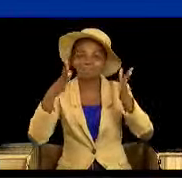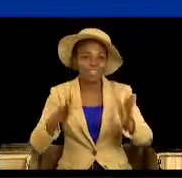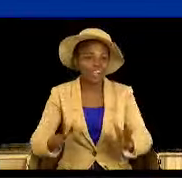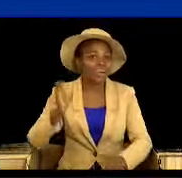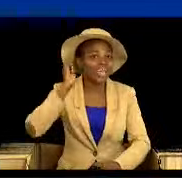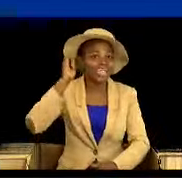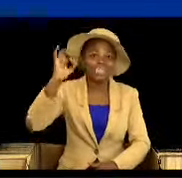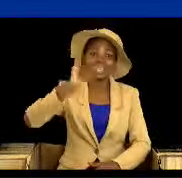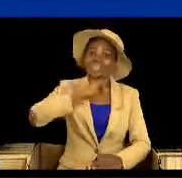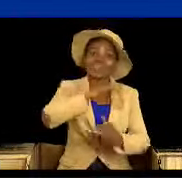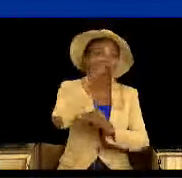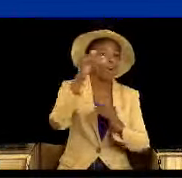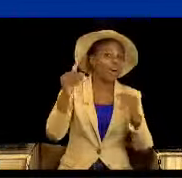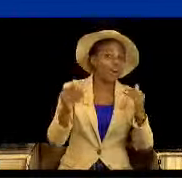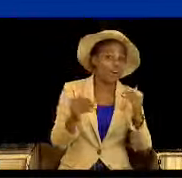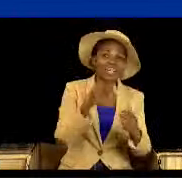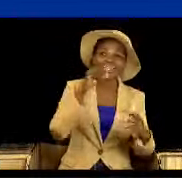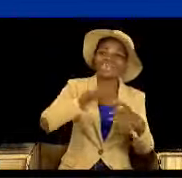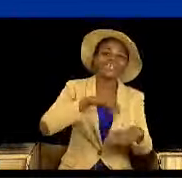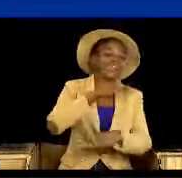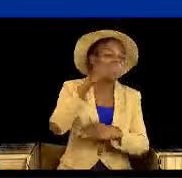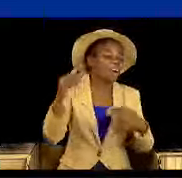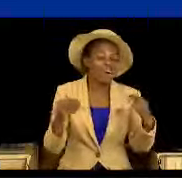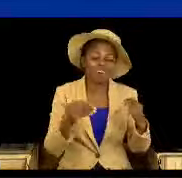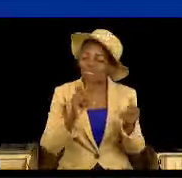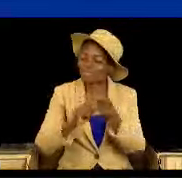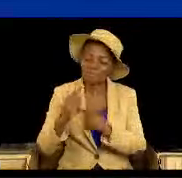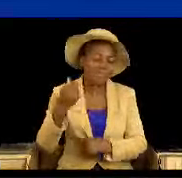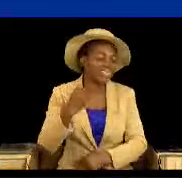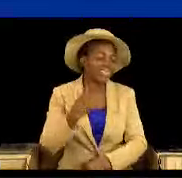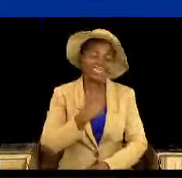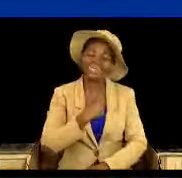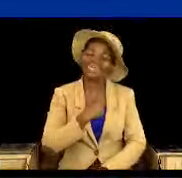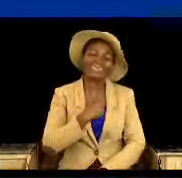verse is all